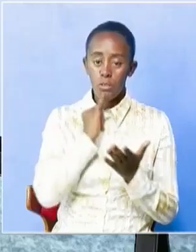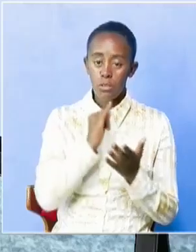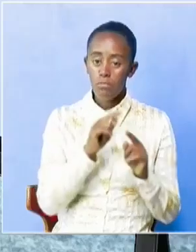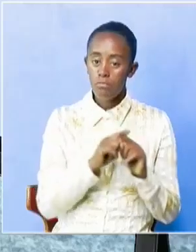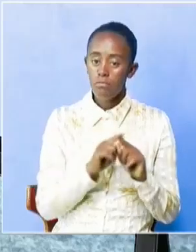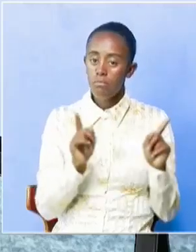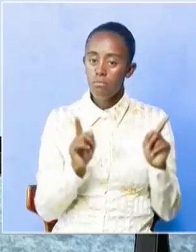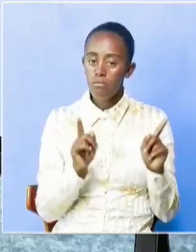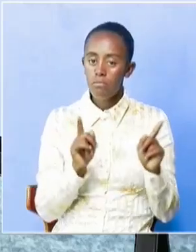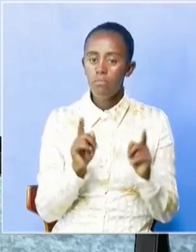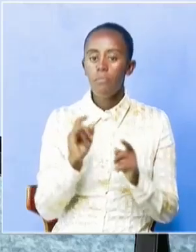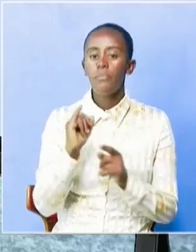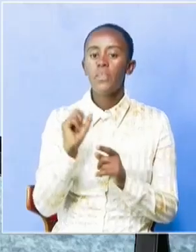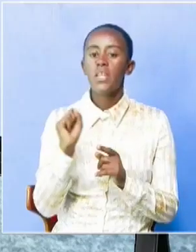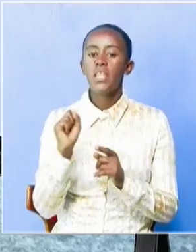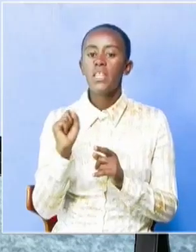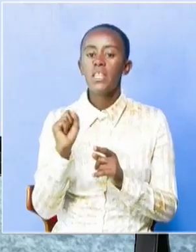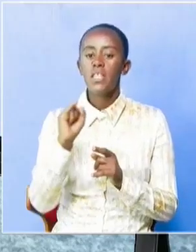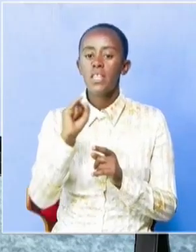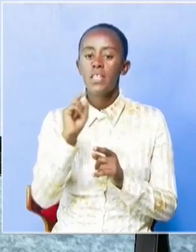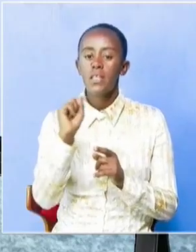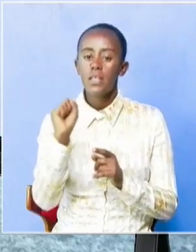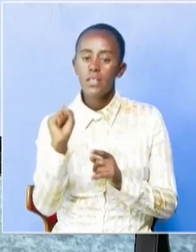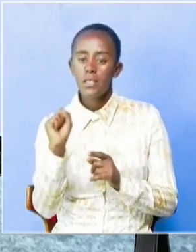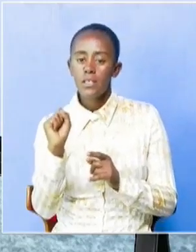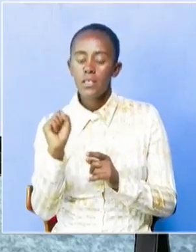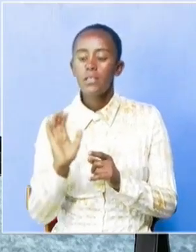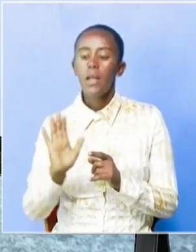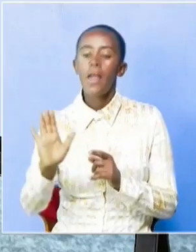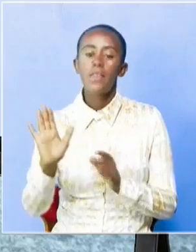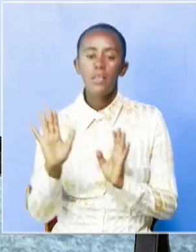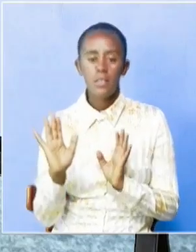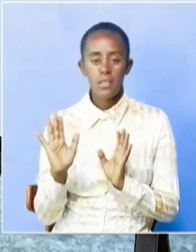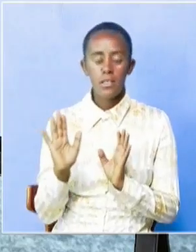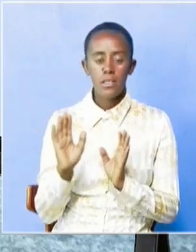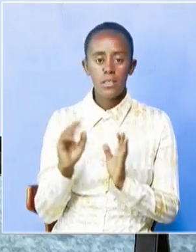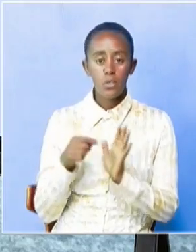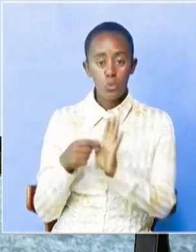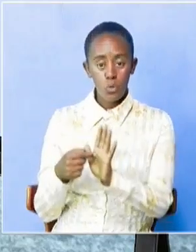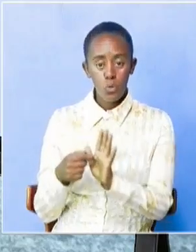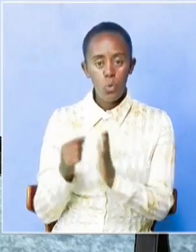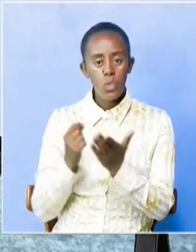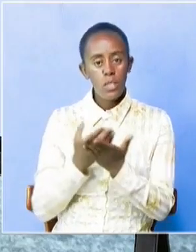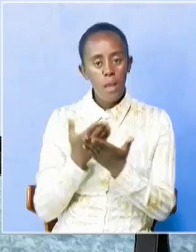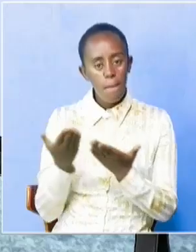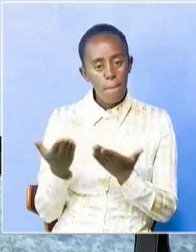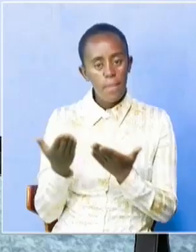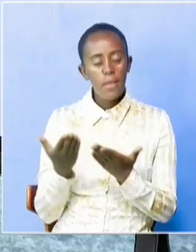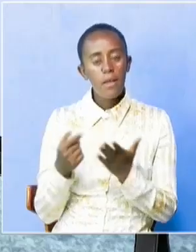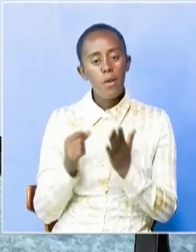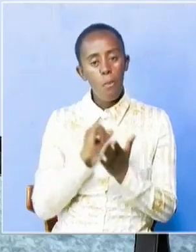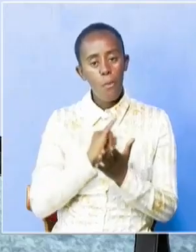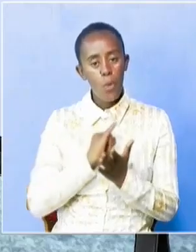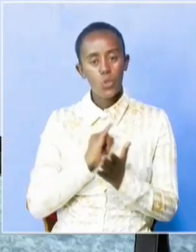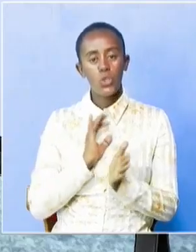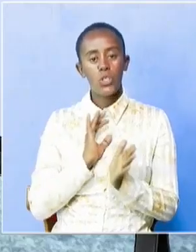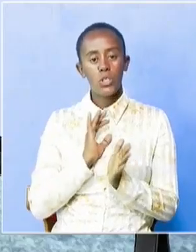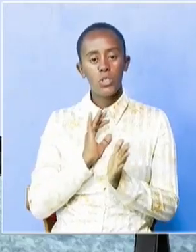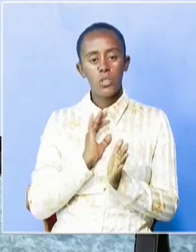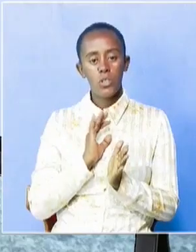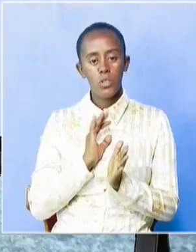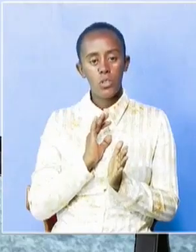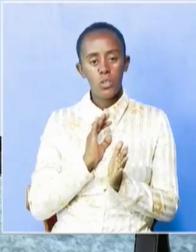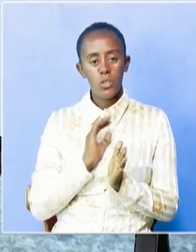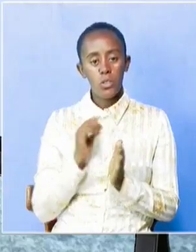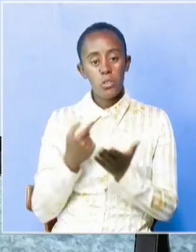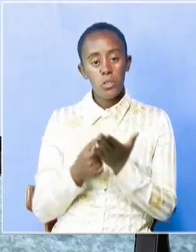it is, it's showing what? Its leg. So it's showing something's possession. It could be,